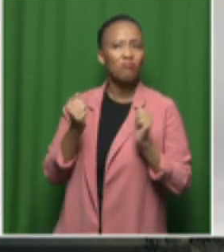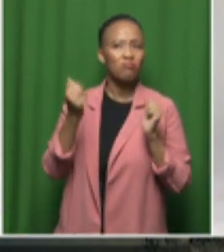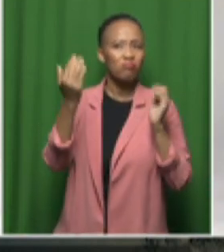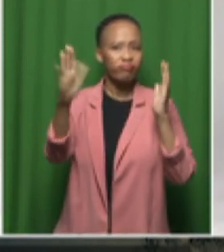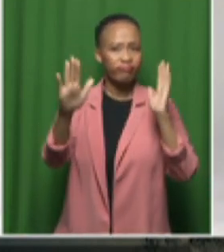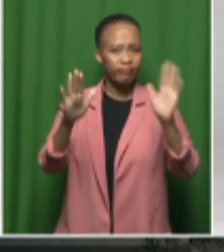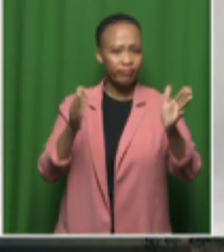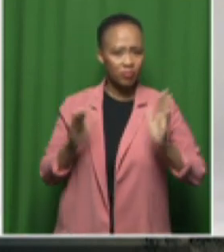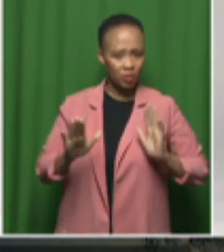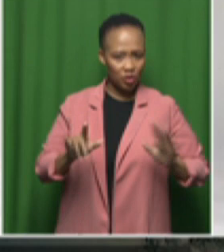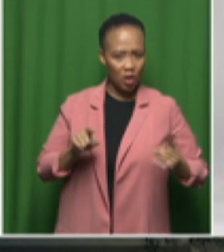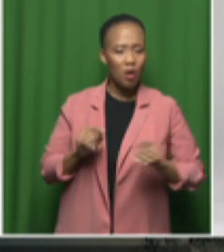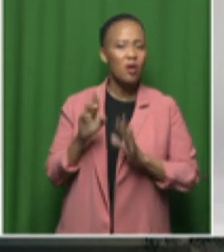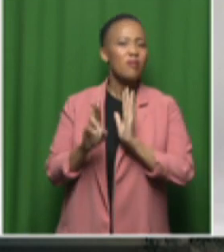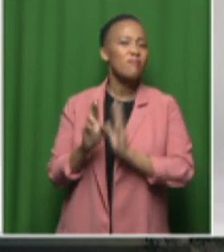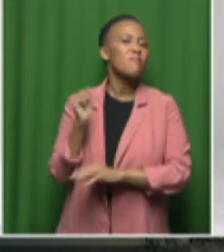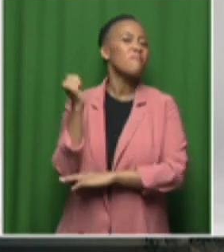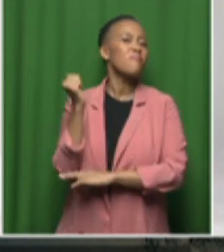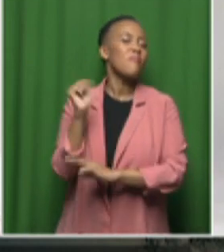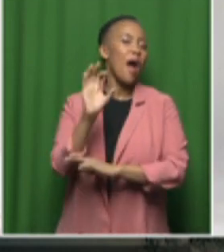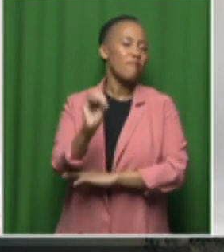presented.